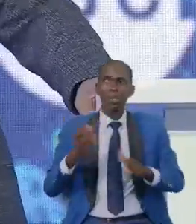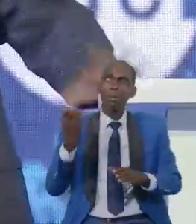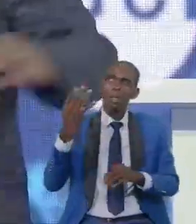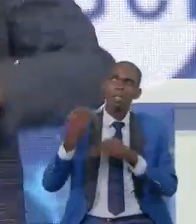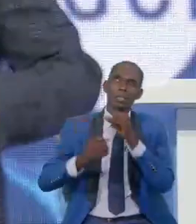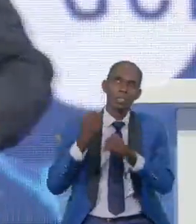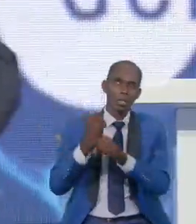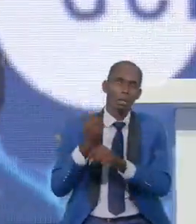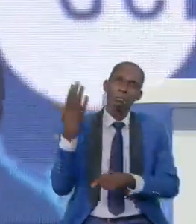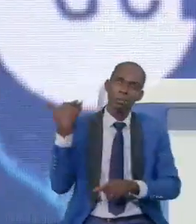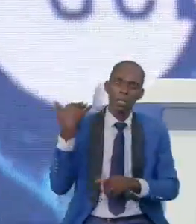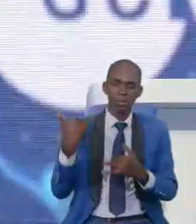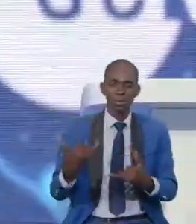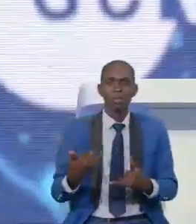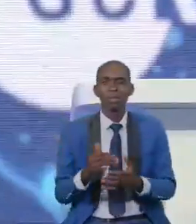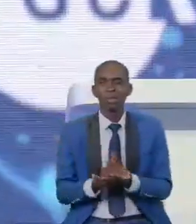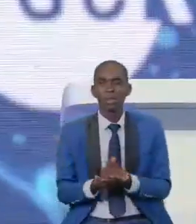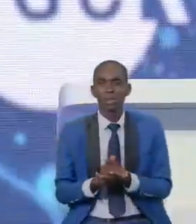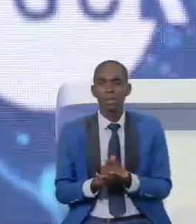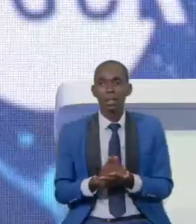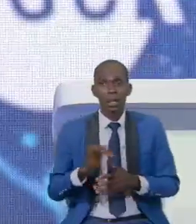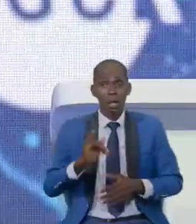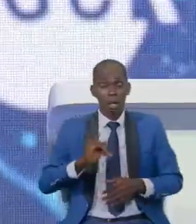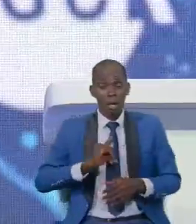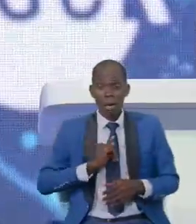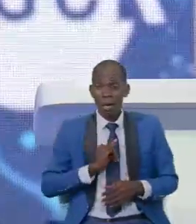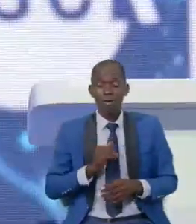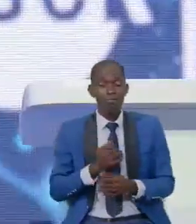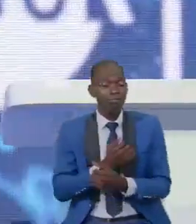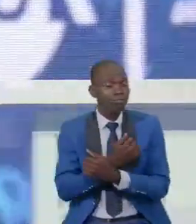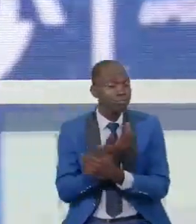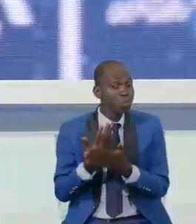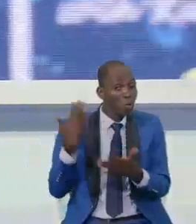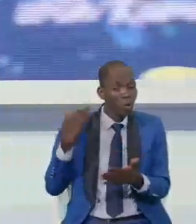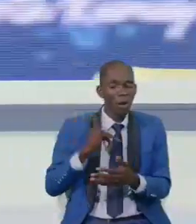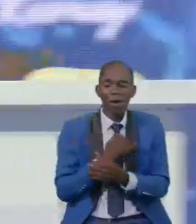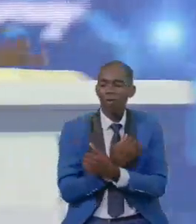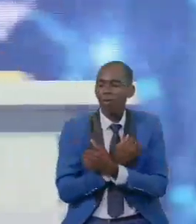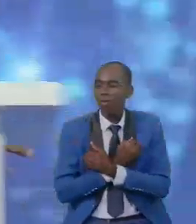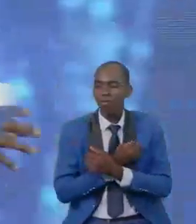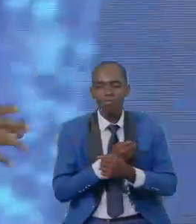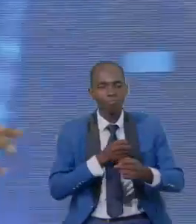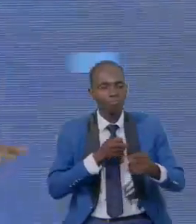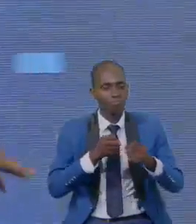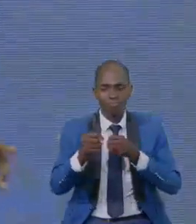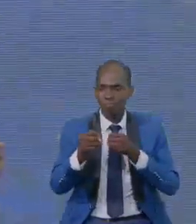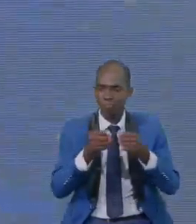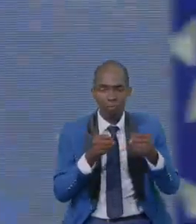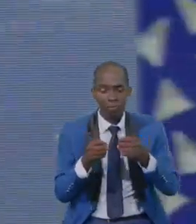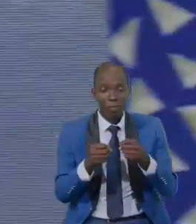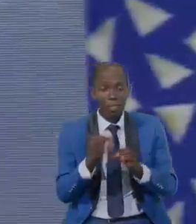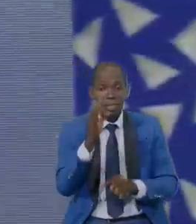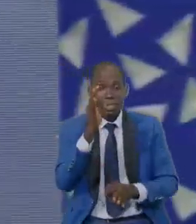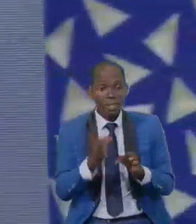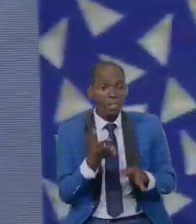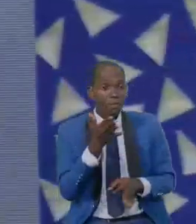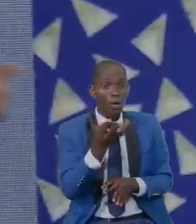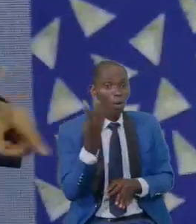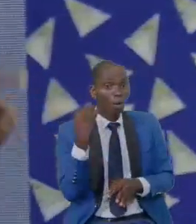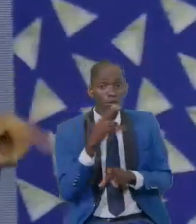now. I used to love fighting. If there was no fight, I